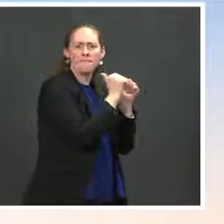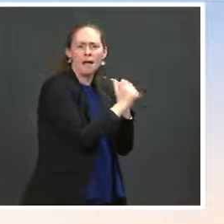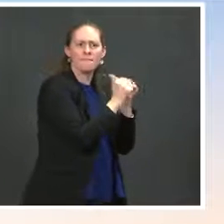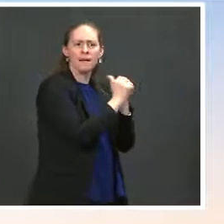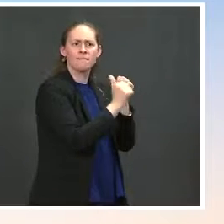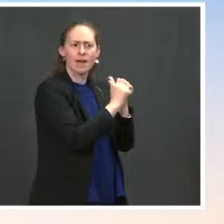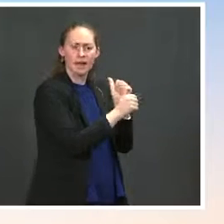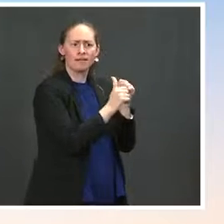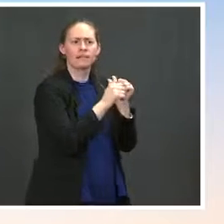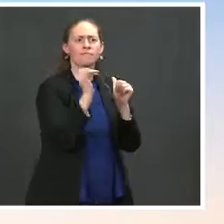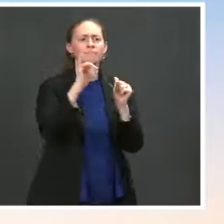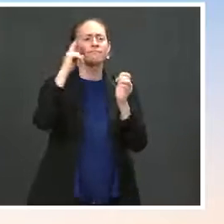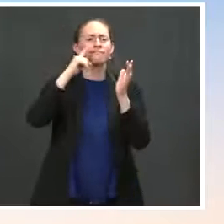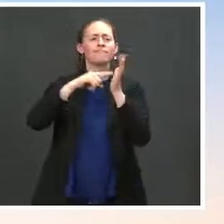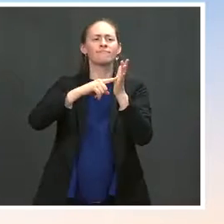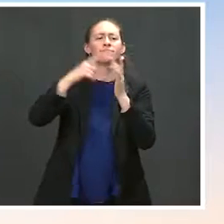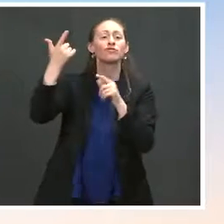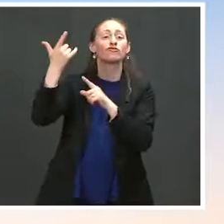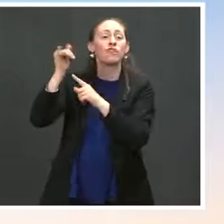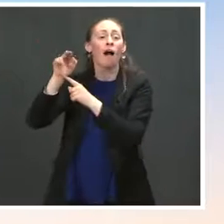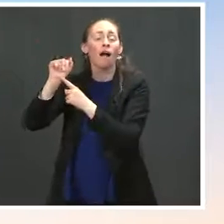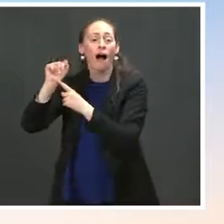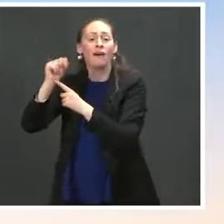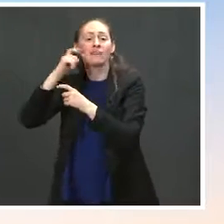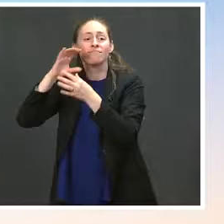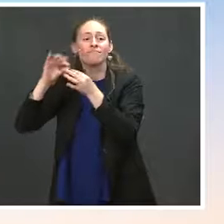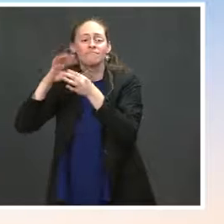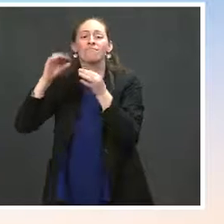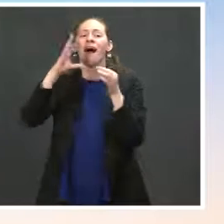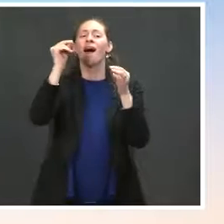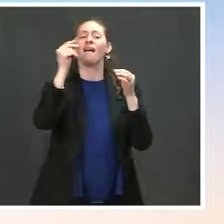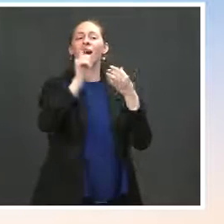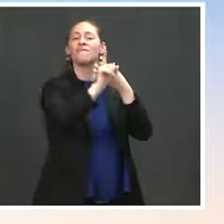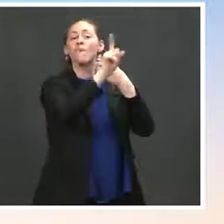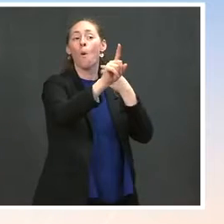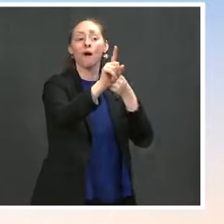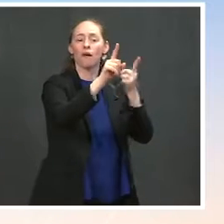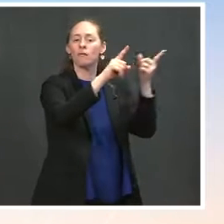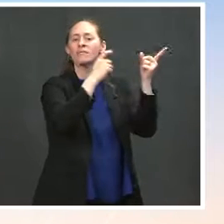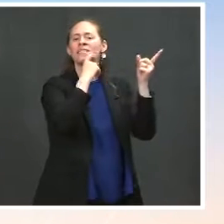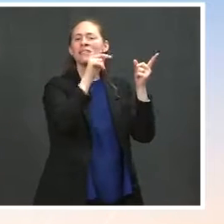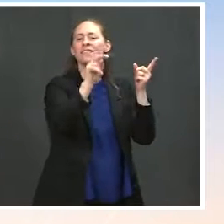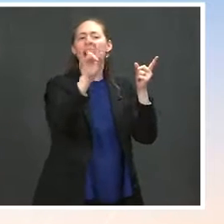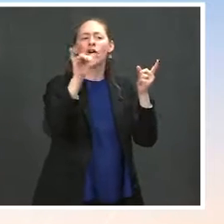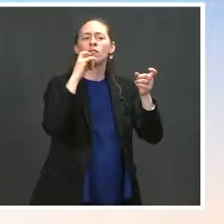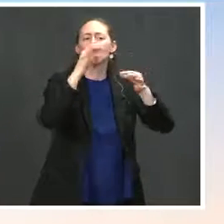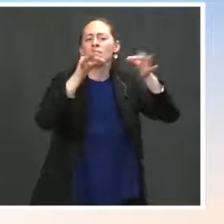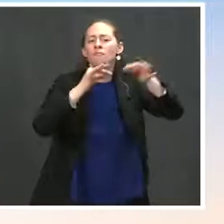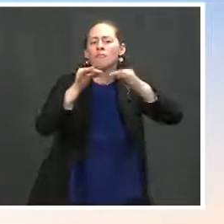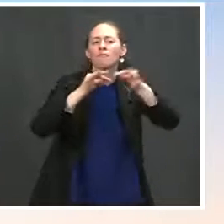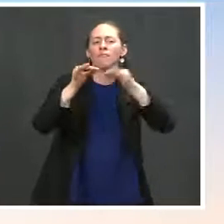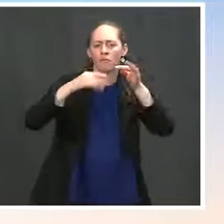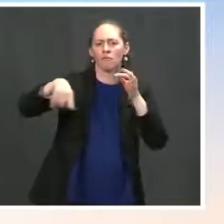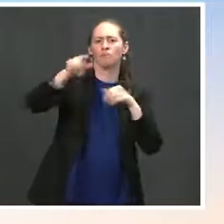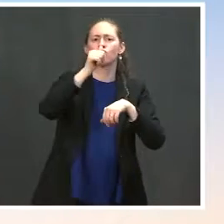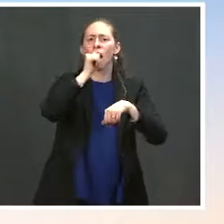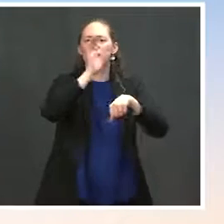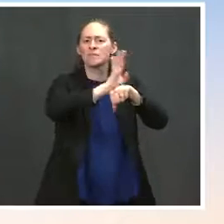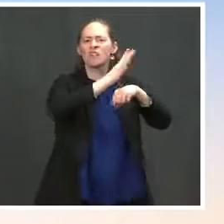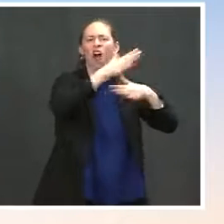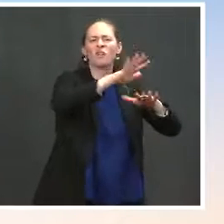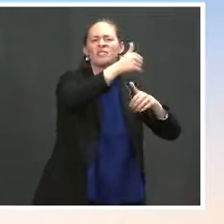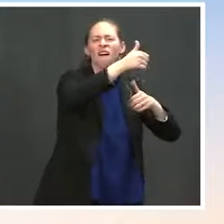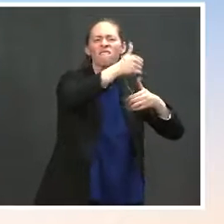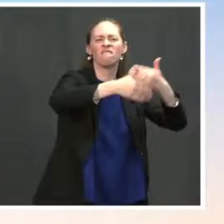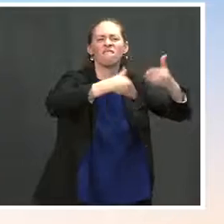Gina and our envoy alluded to, private sector taking steps on their own. So, just to give you a couple